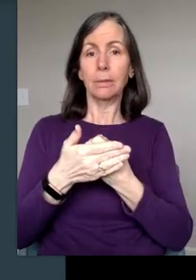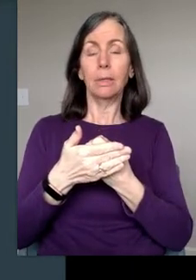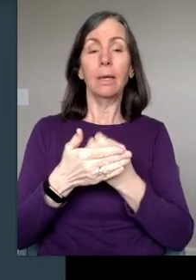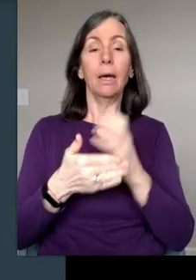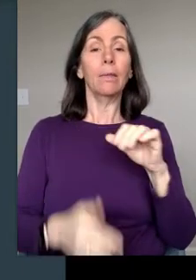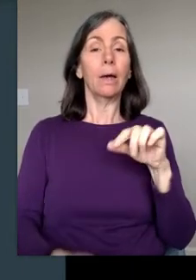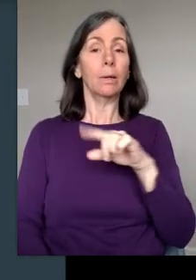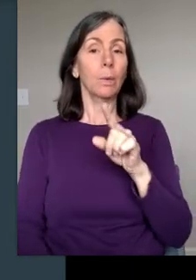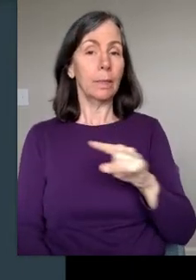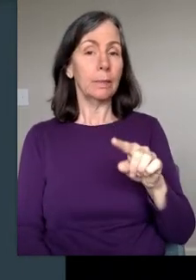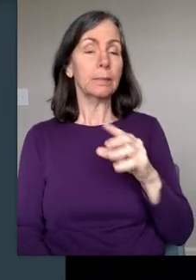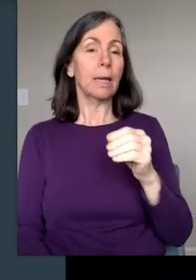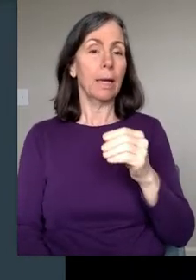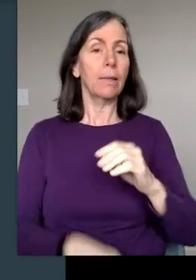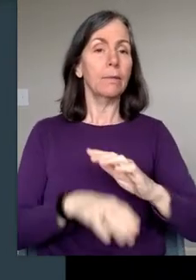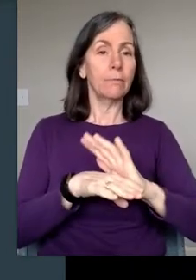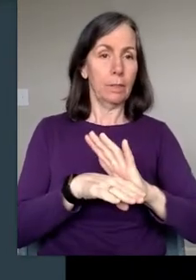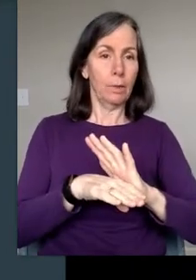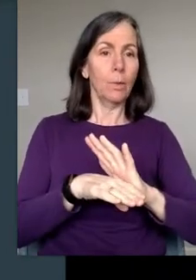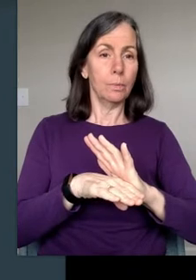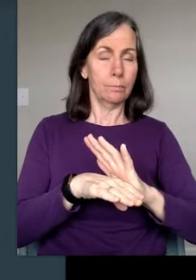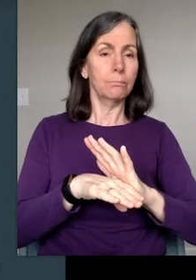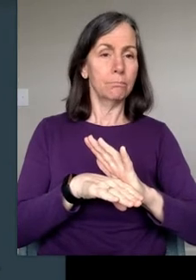take and the video you watch.